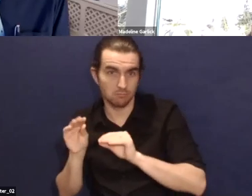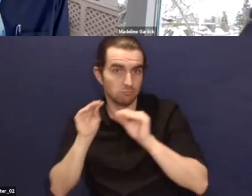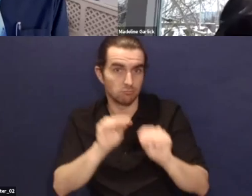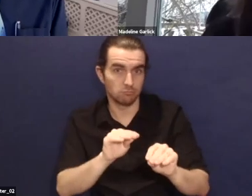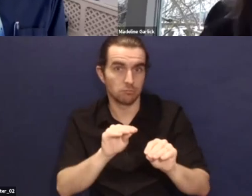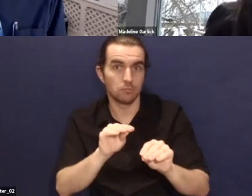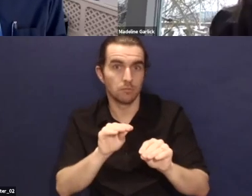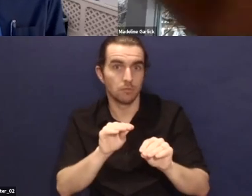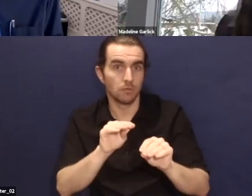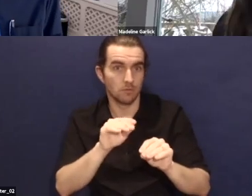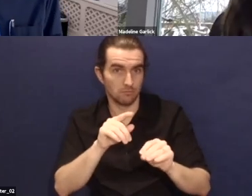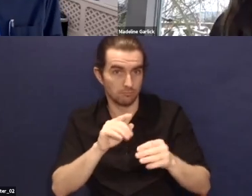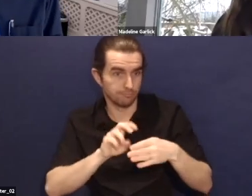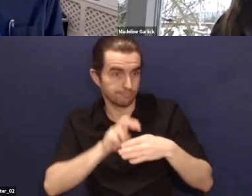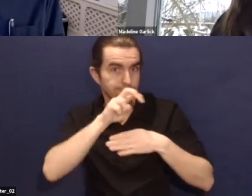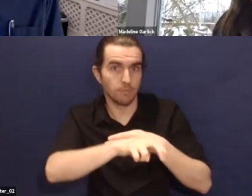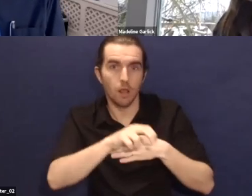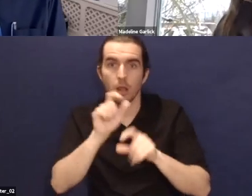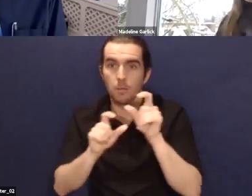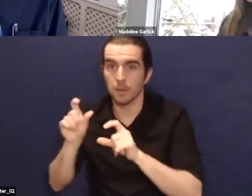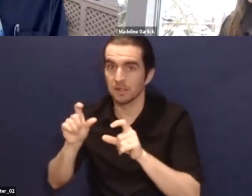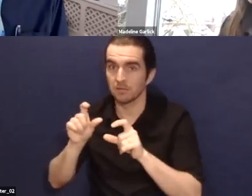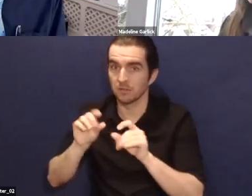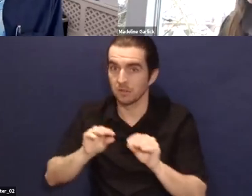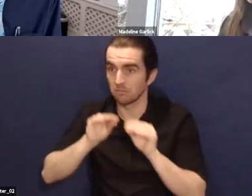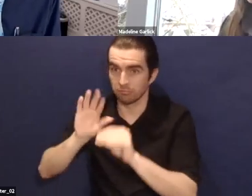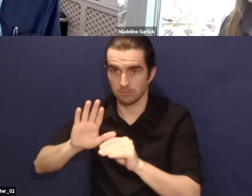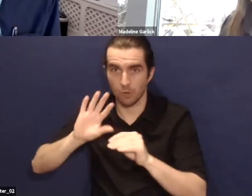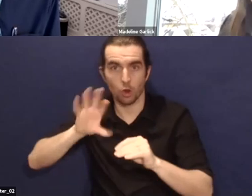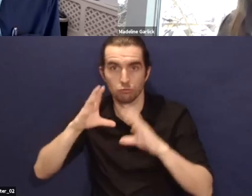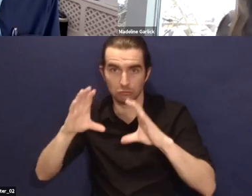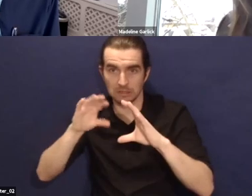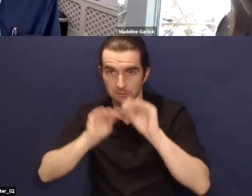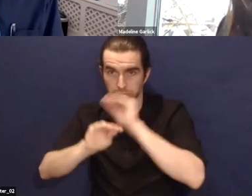refugees are also countries that are facing conflict themselves.